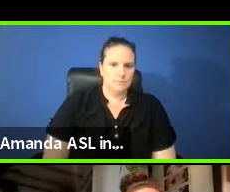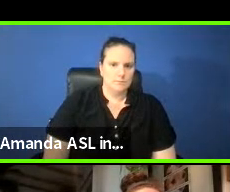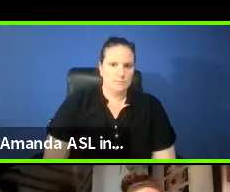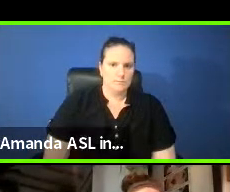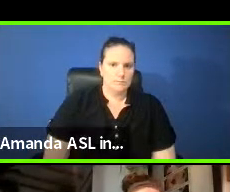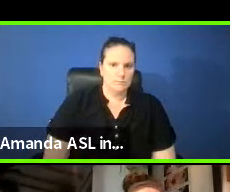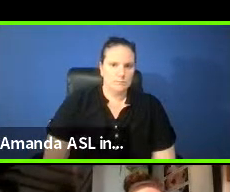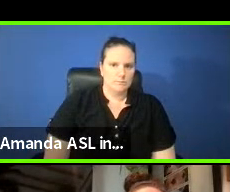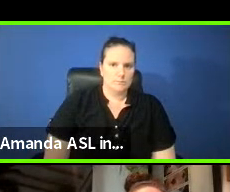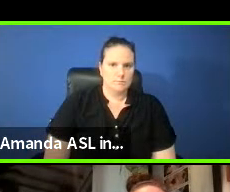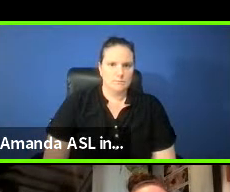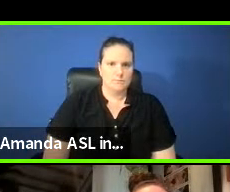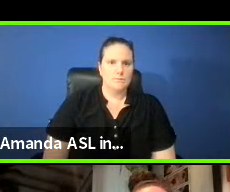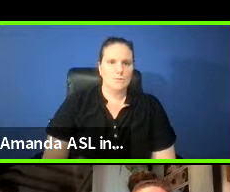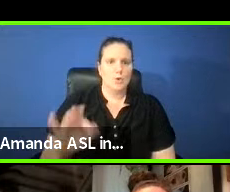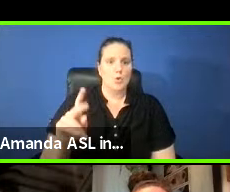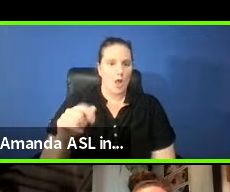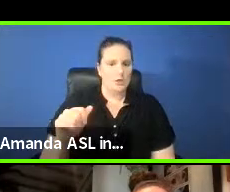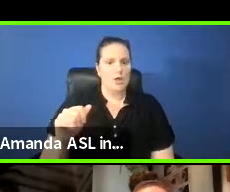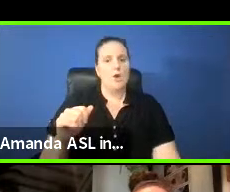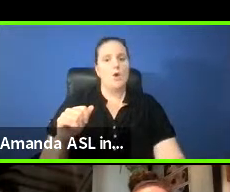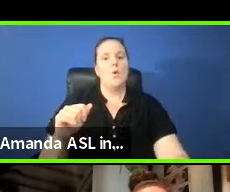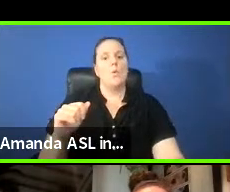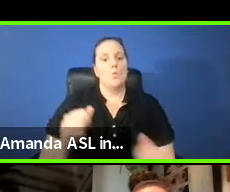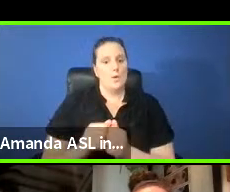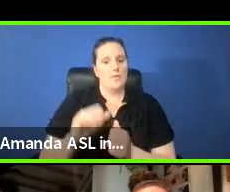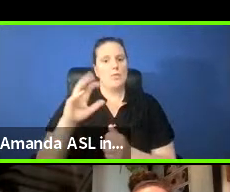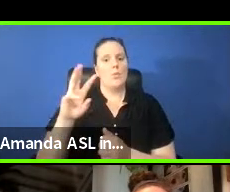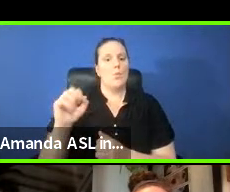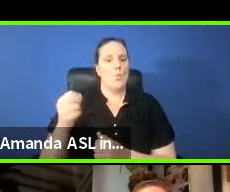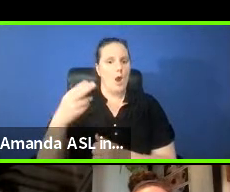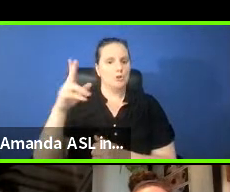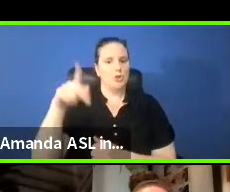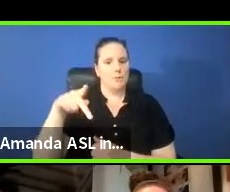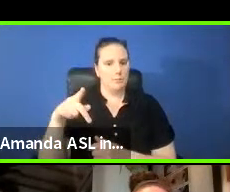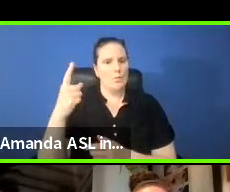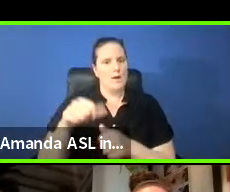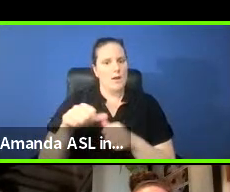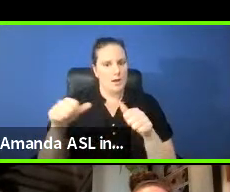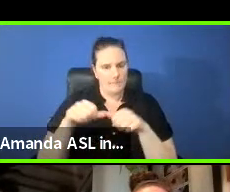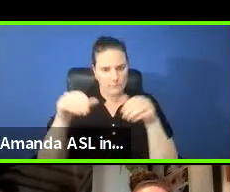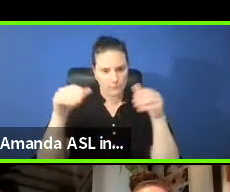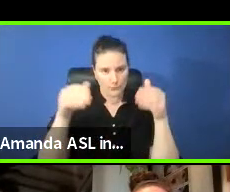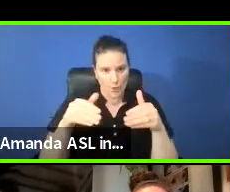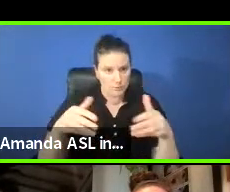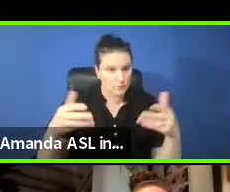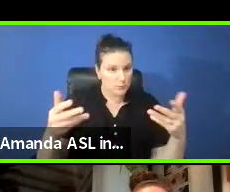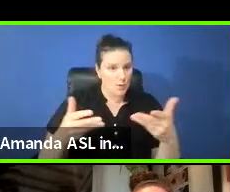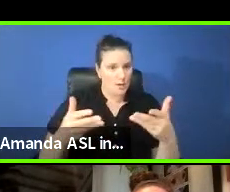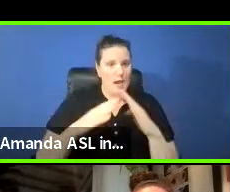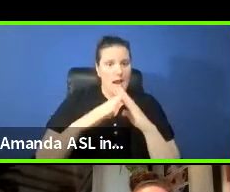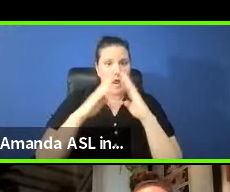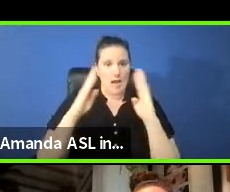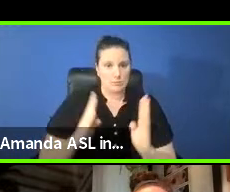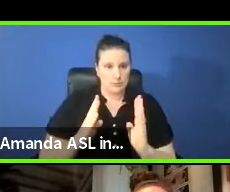This is Yolanda with Washed Out. One of the areas that we felt should be focused on is